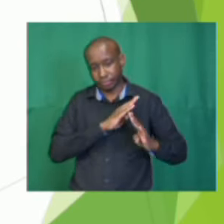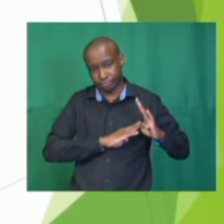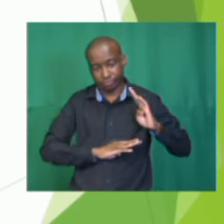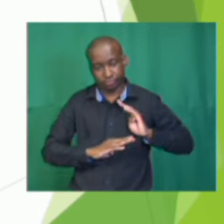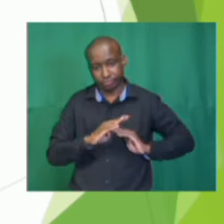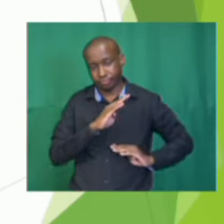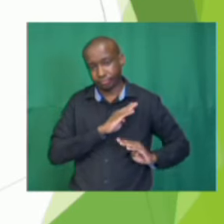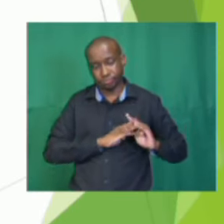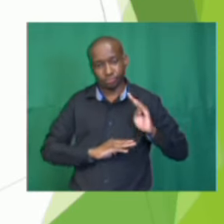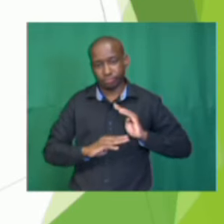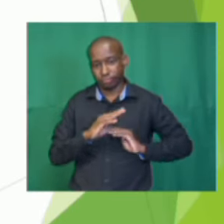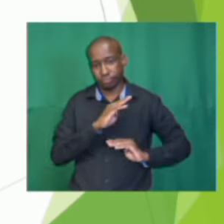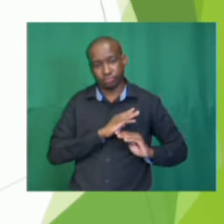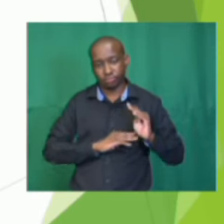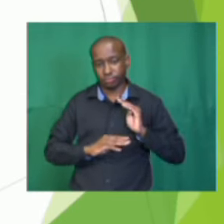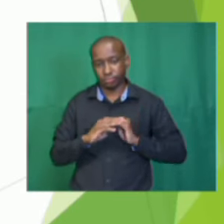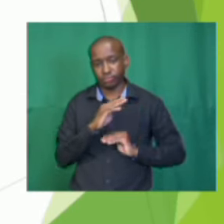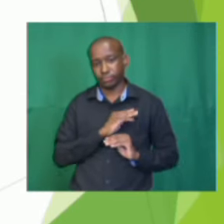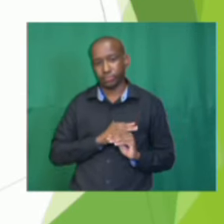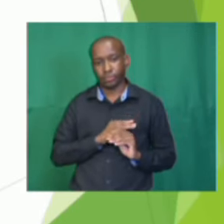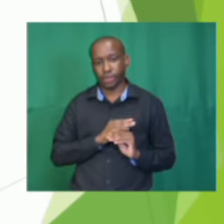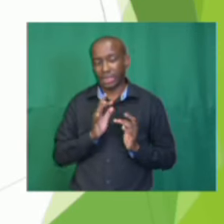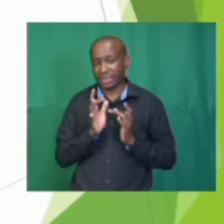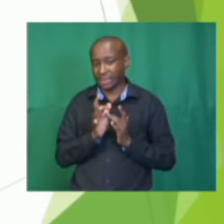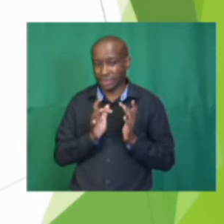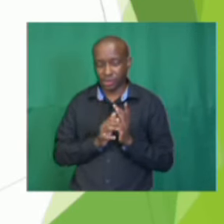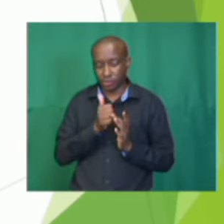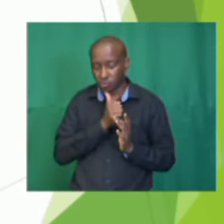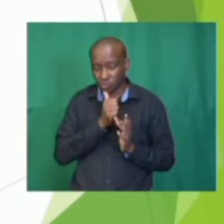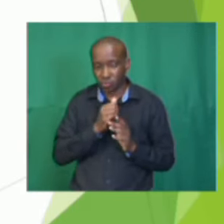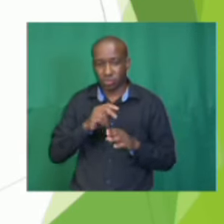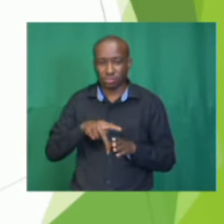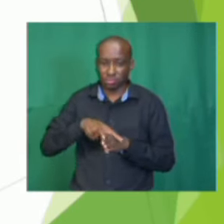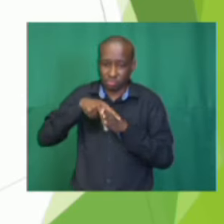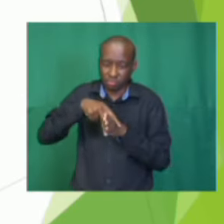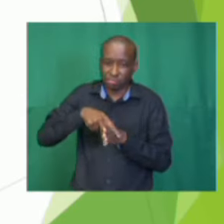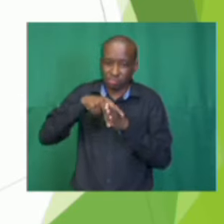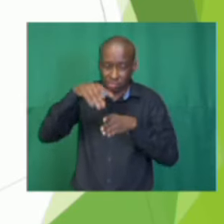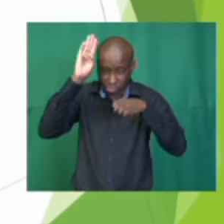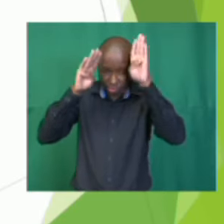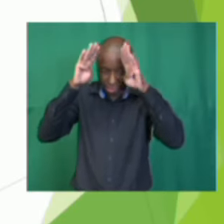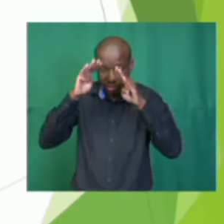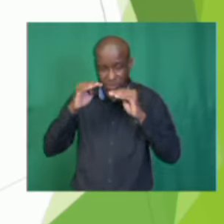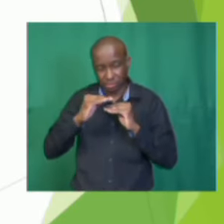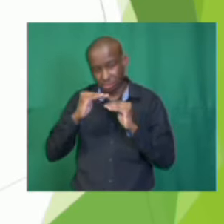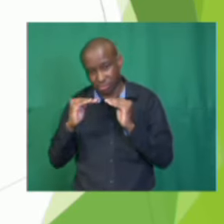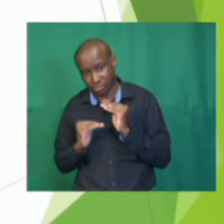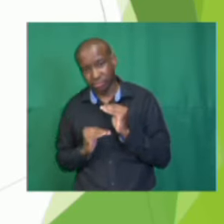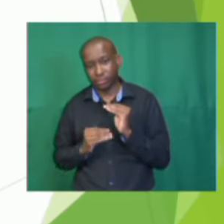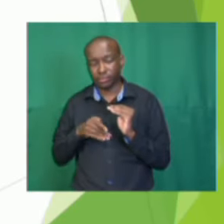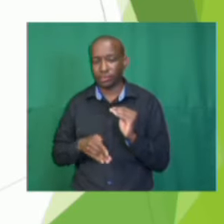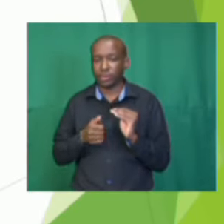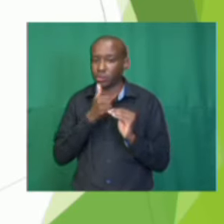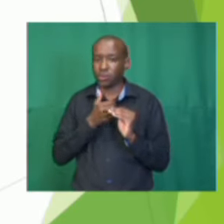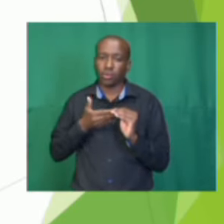show humility, Jesus had to use such a humble animal as a